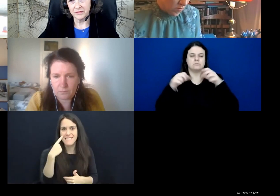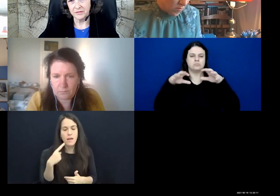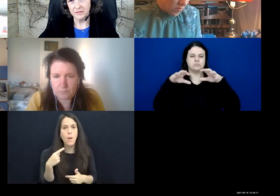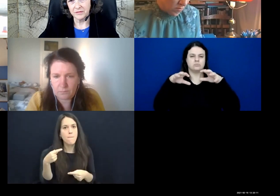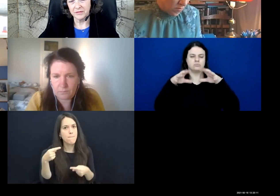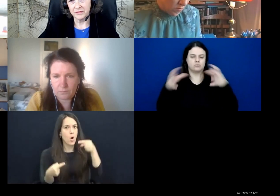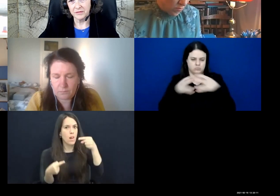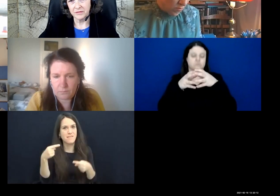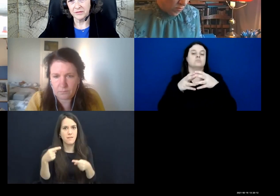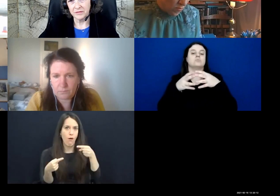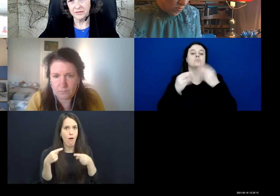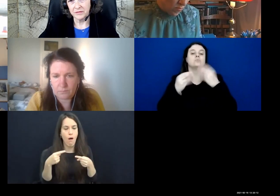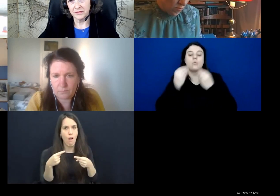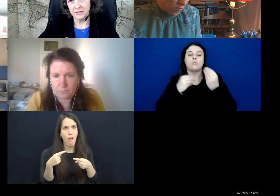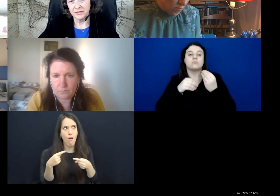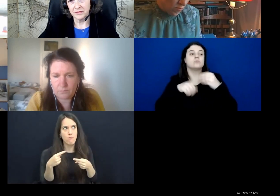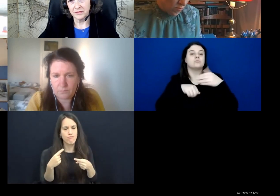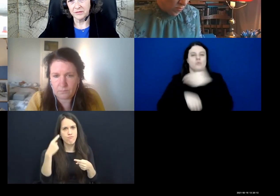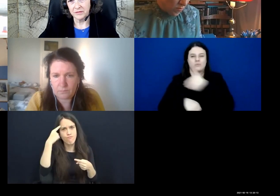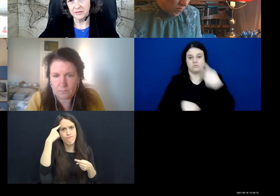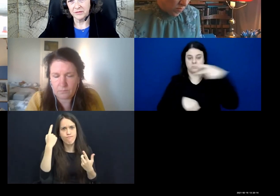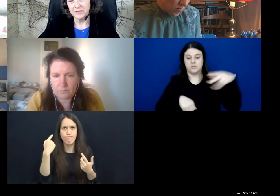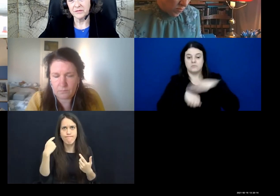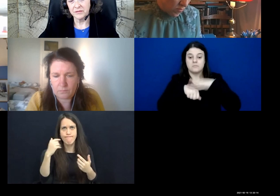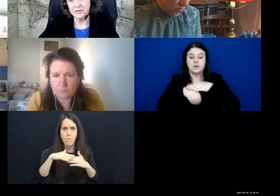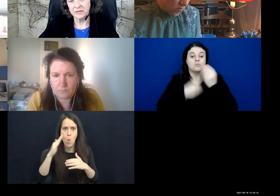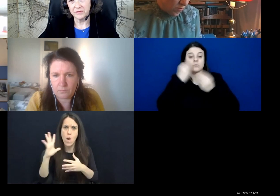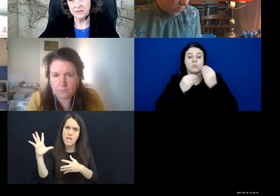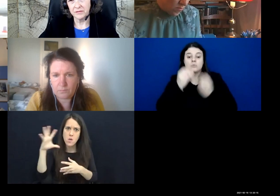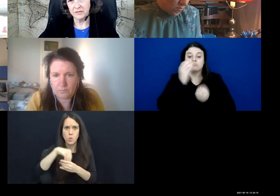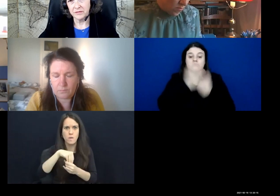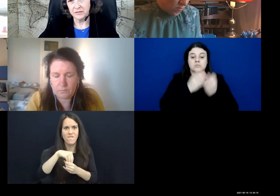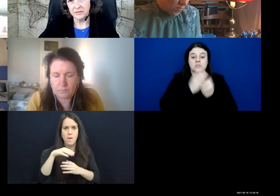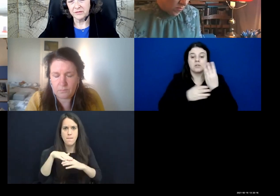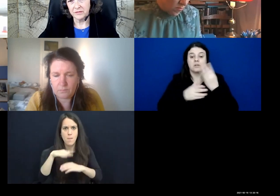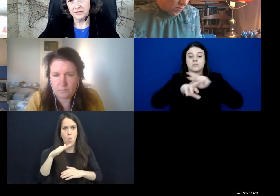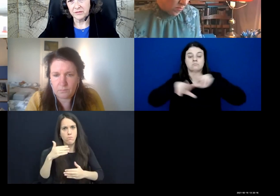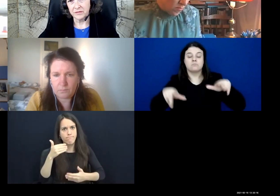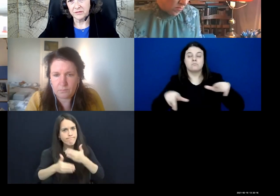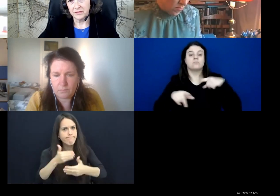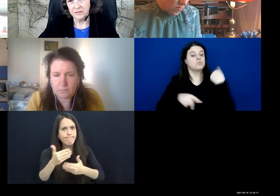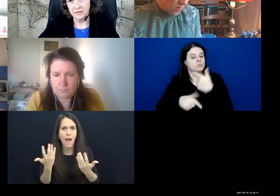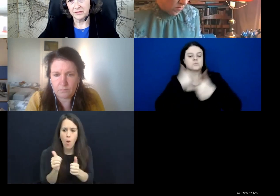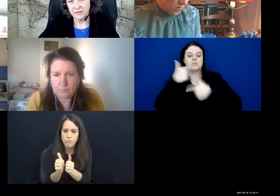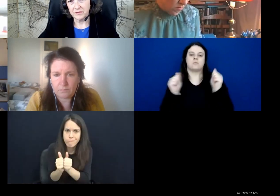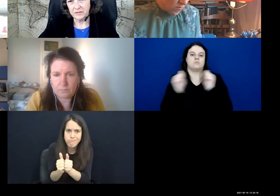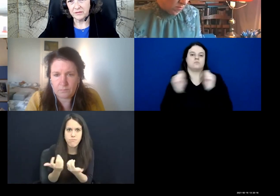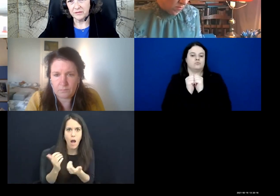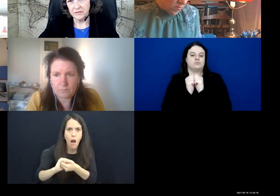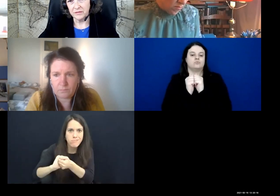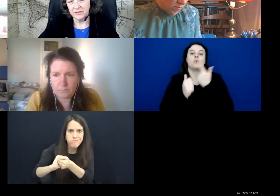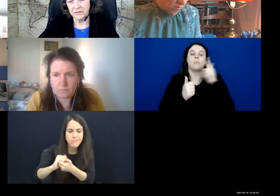appetite to move towards inclusivity in a greater sense, to work together in smarter